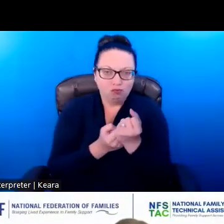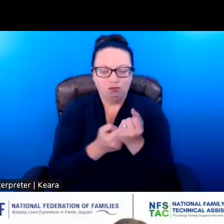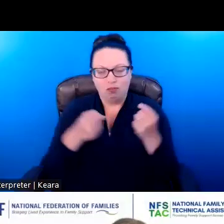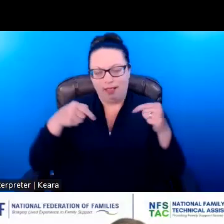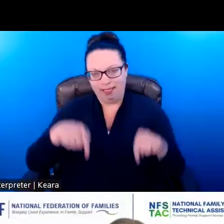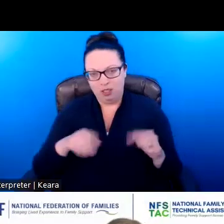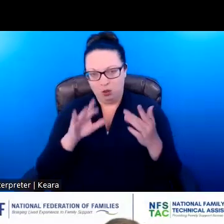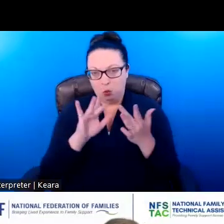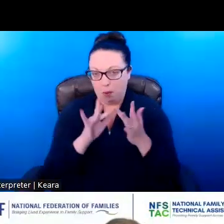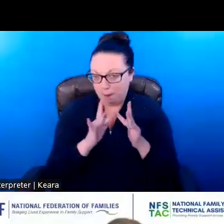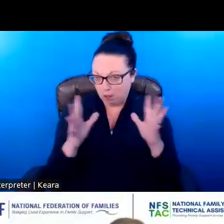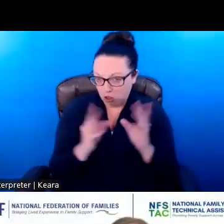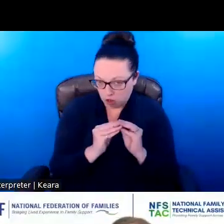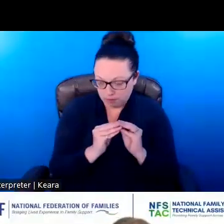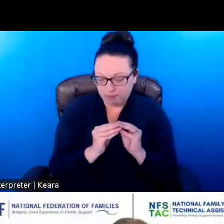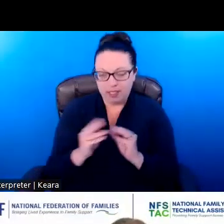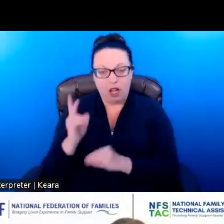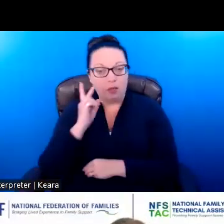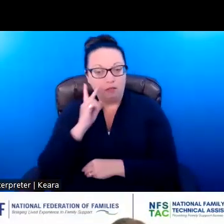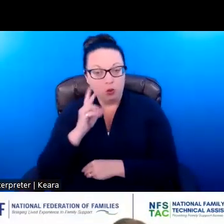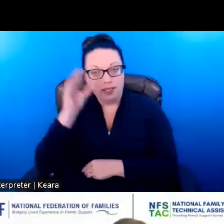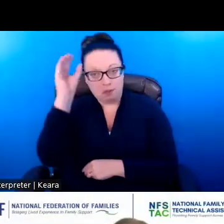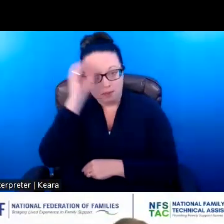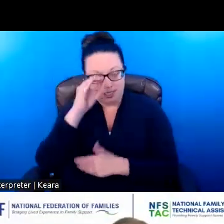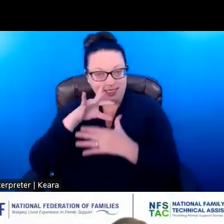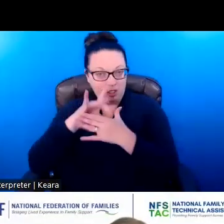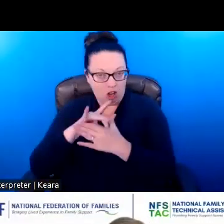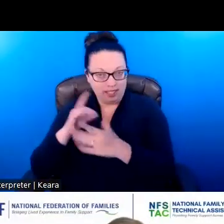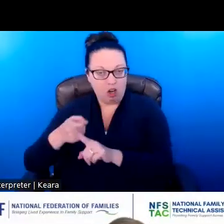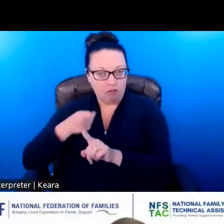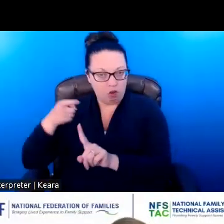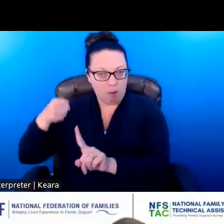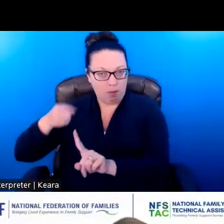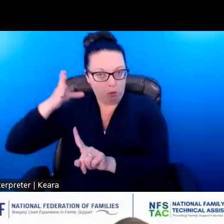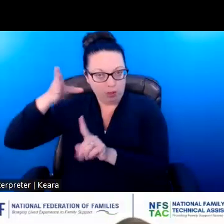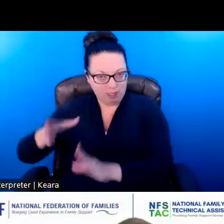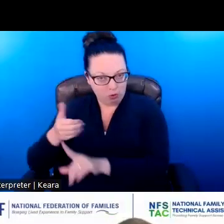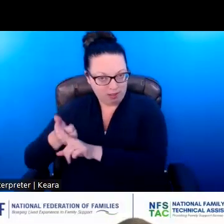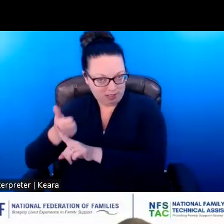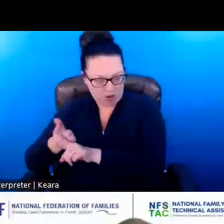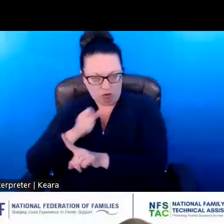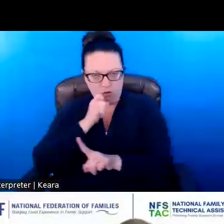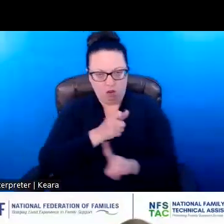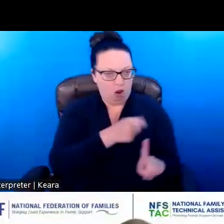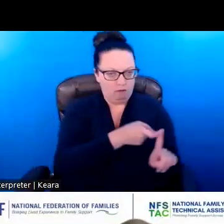contents of this presentation are those of the presenters, not necessarily SAMHSA. Next slide.